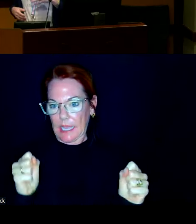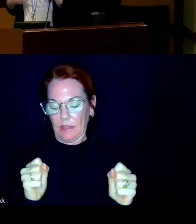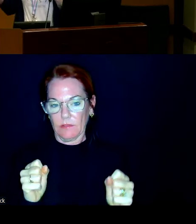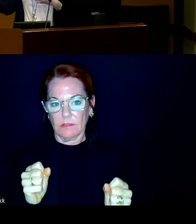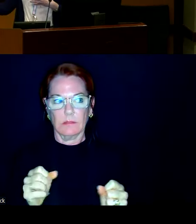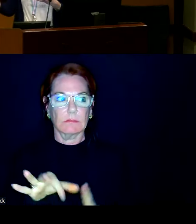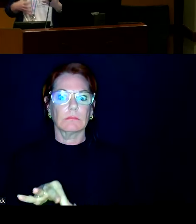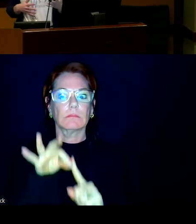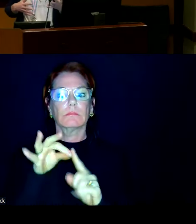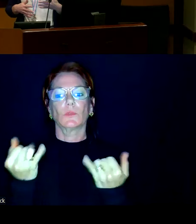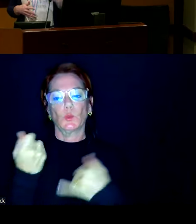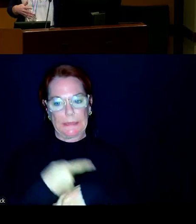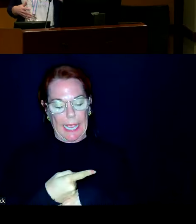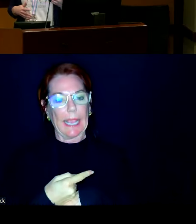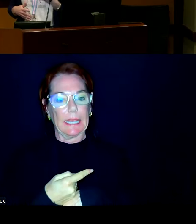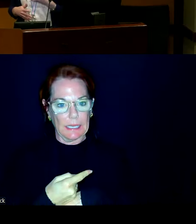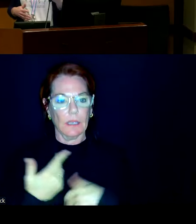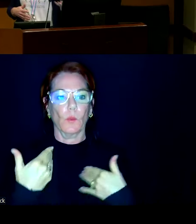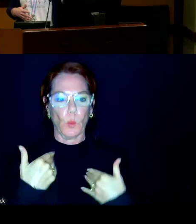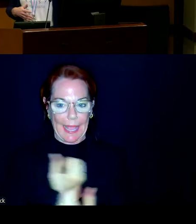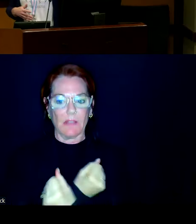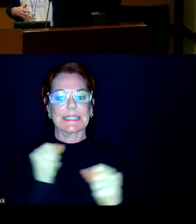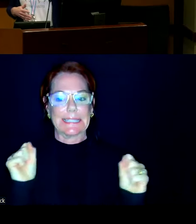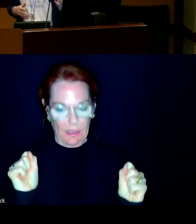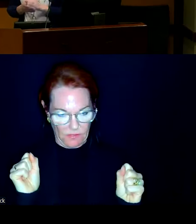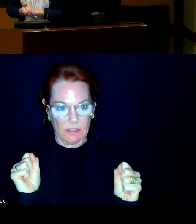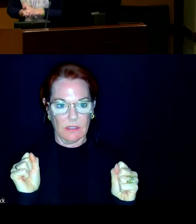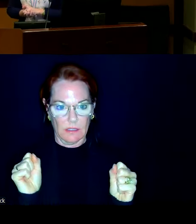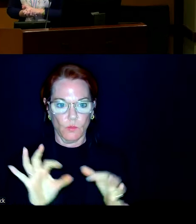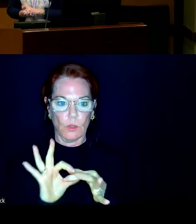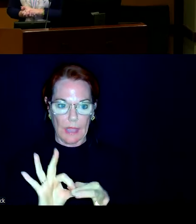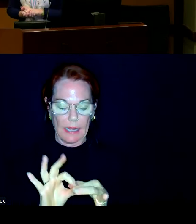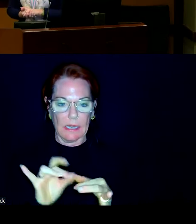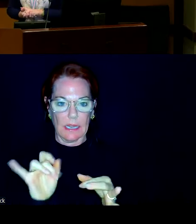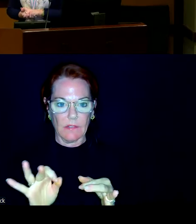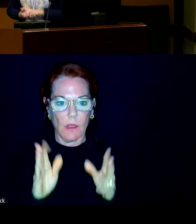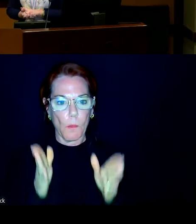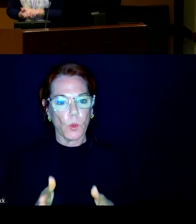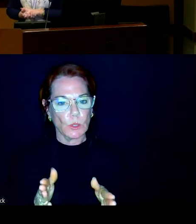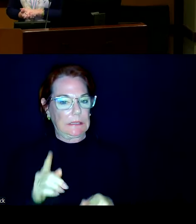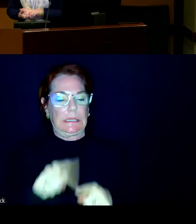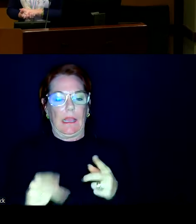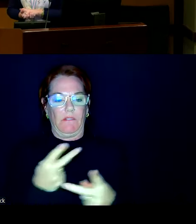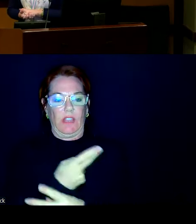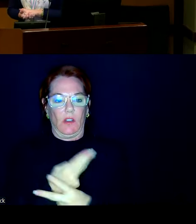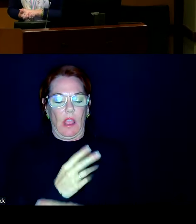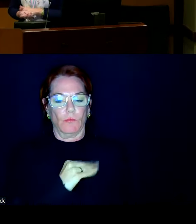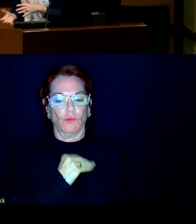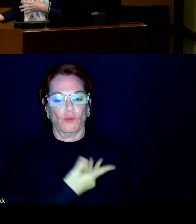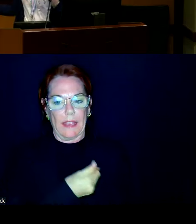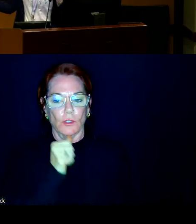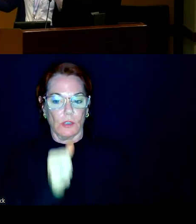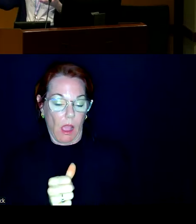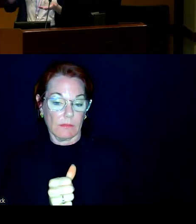nowadays, there is safety in when people cannot figure out if you're trans or not. Because that's really scary nowadays.